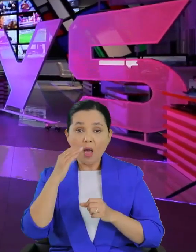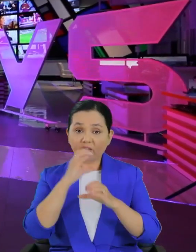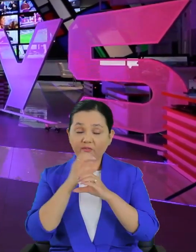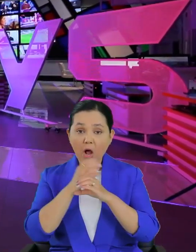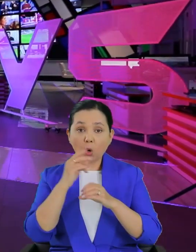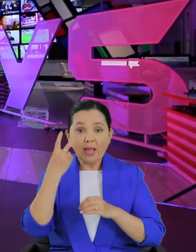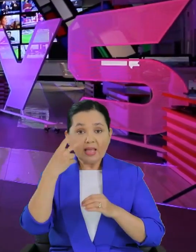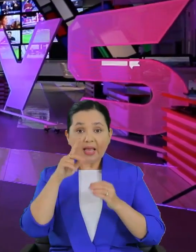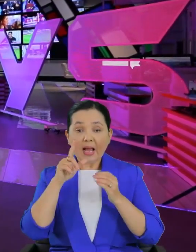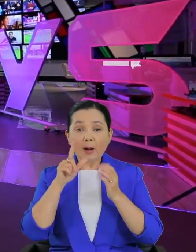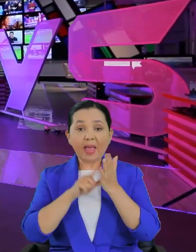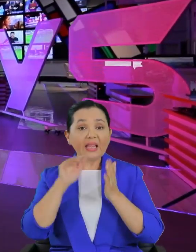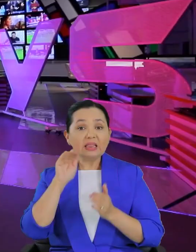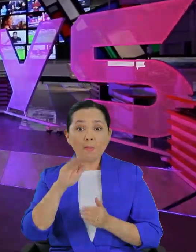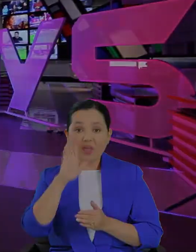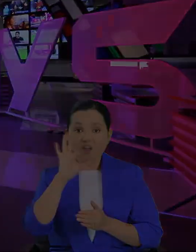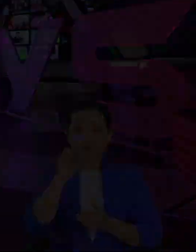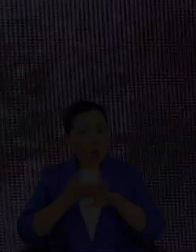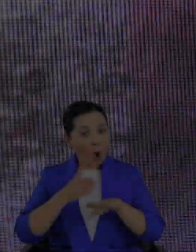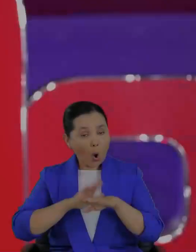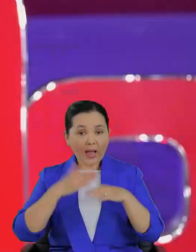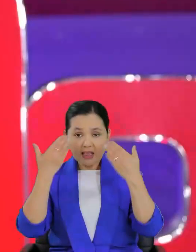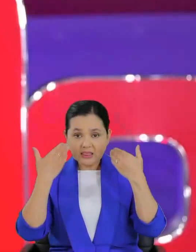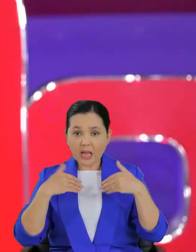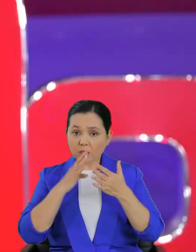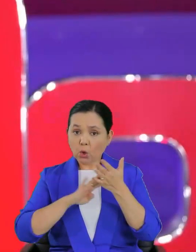ostida kuchlanishi 27 ming volt bo'lgan simdagi tok urgan.